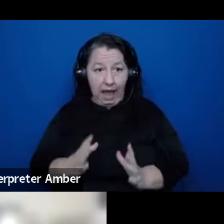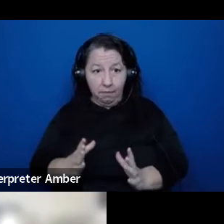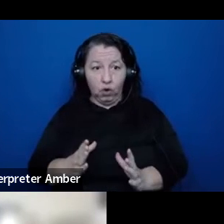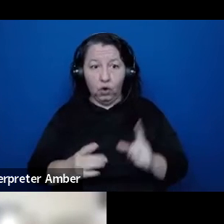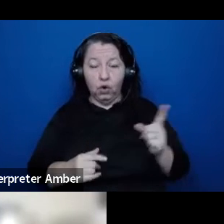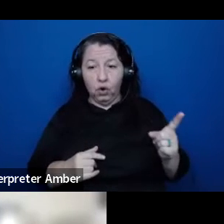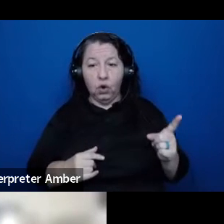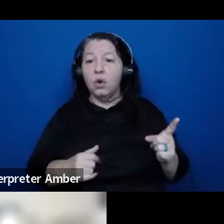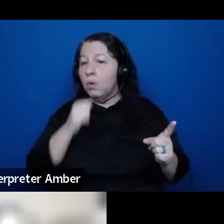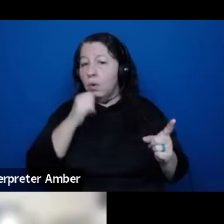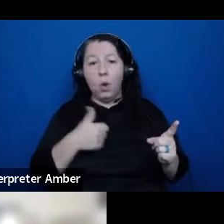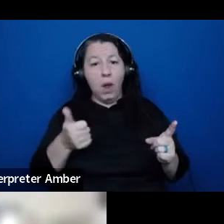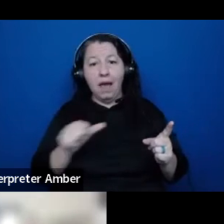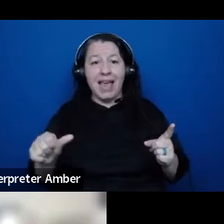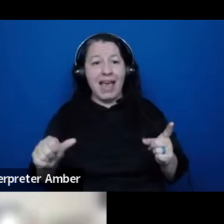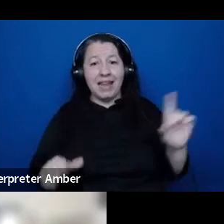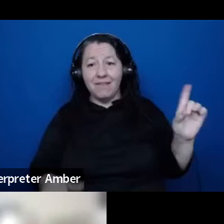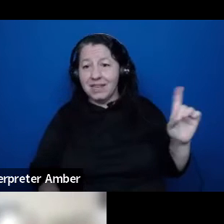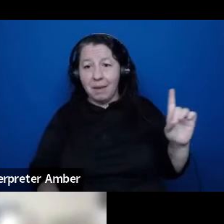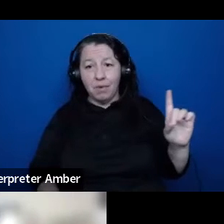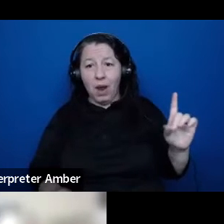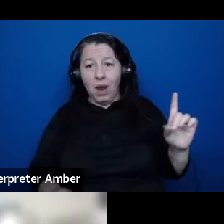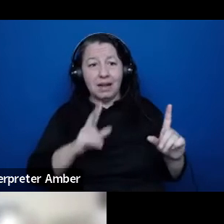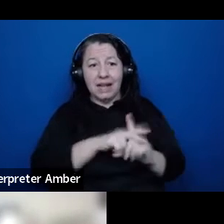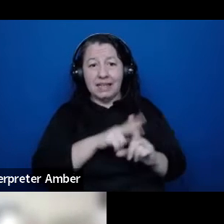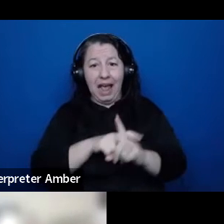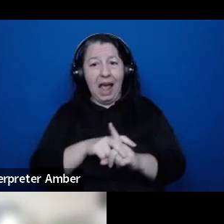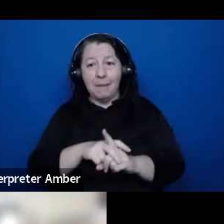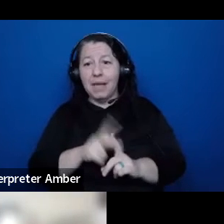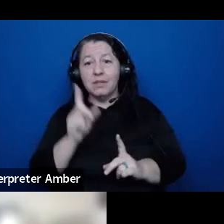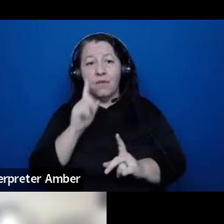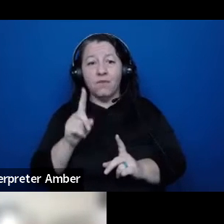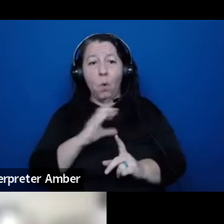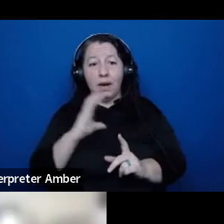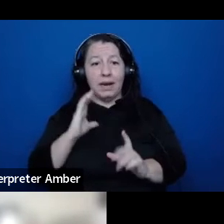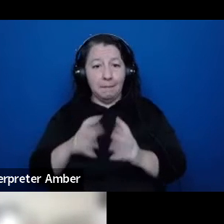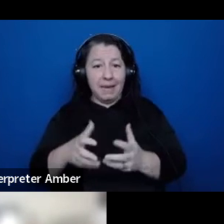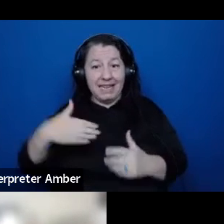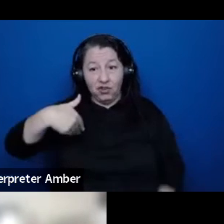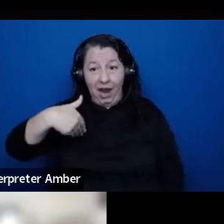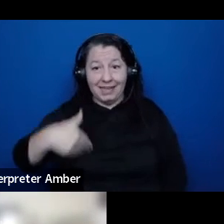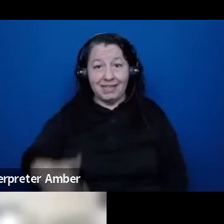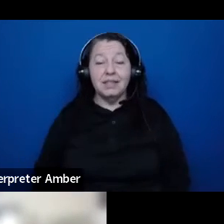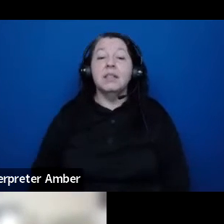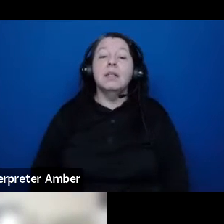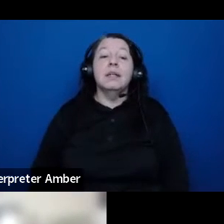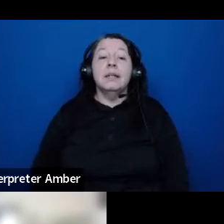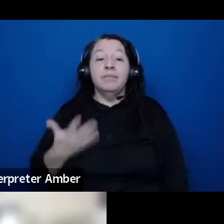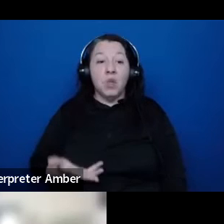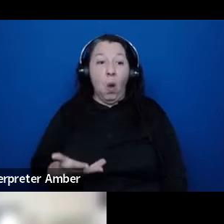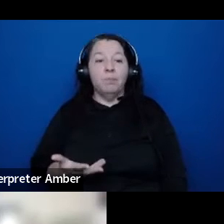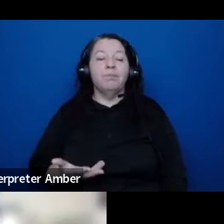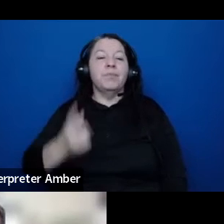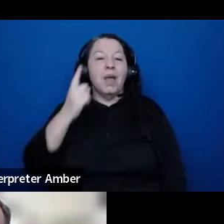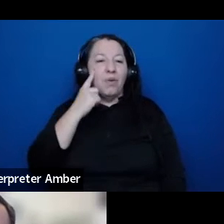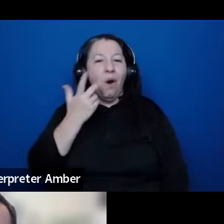We don't have any of the Democrat assignments to the committees yet. And so they thought it might be